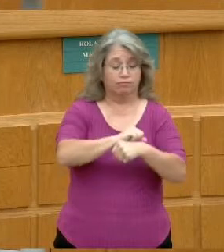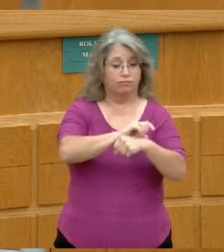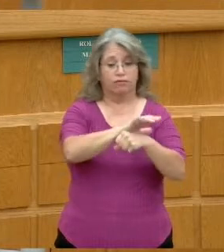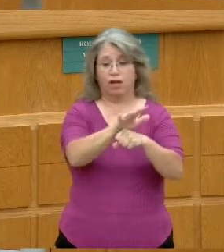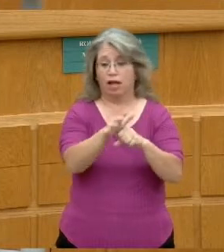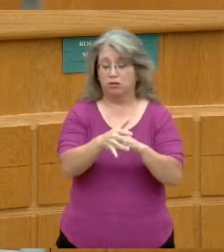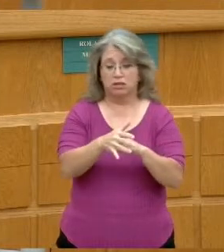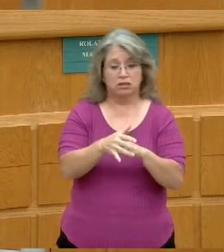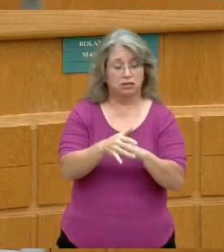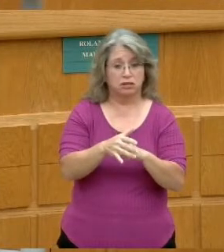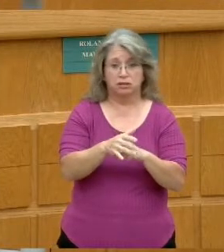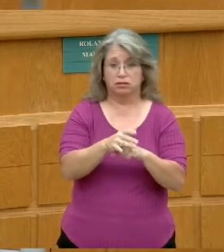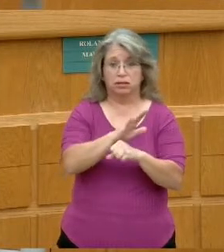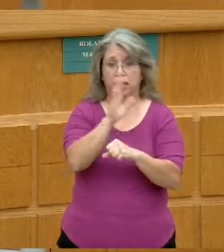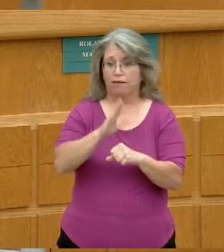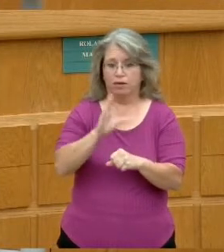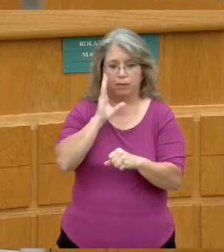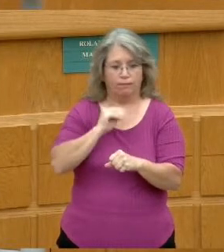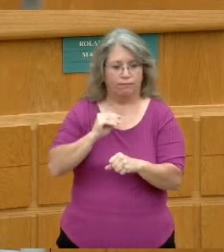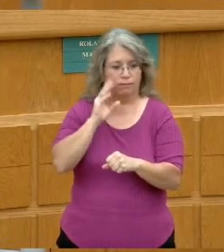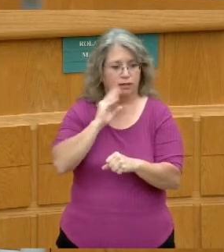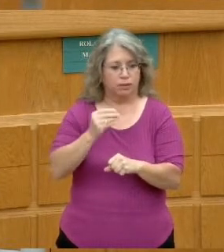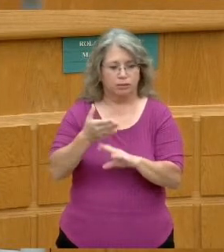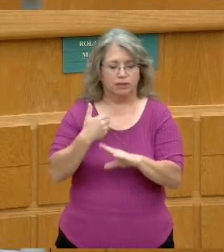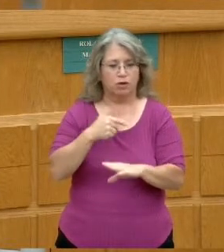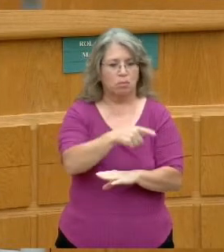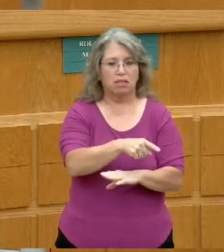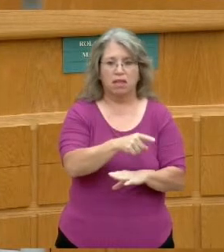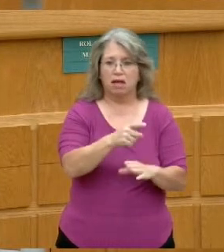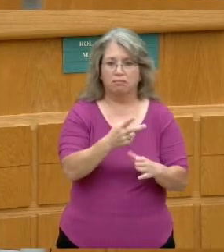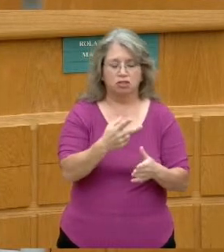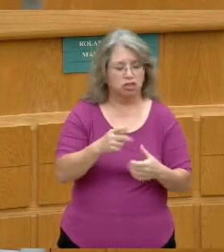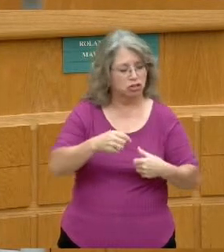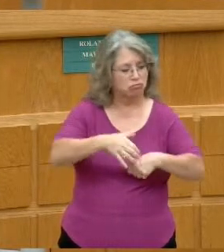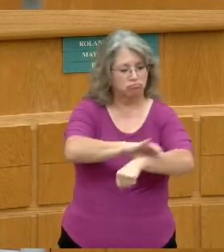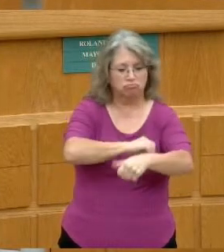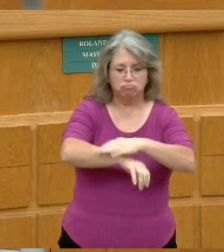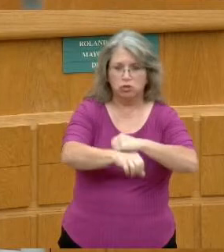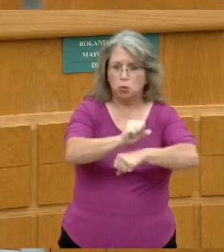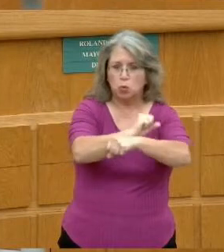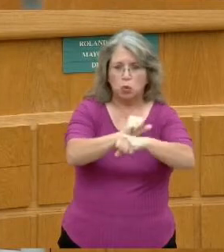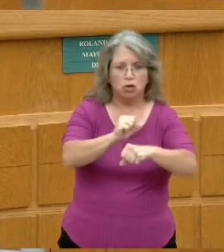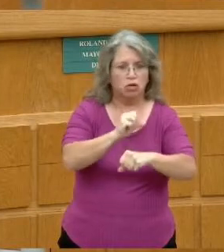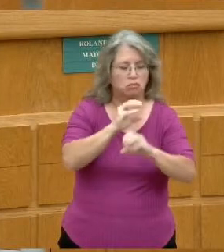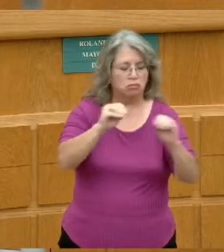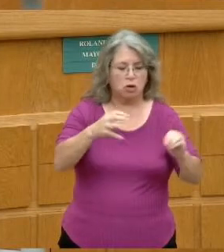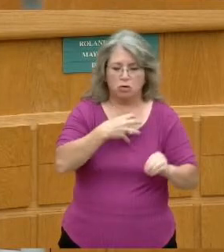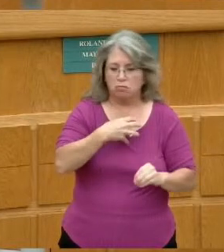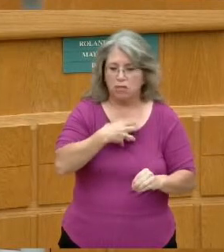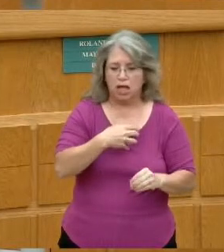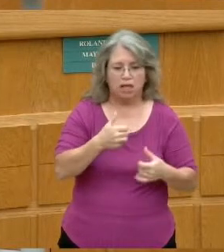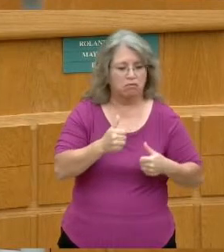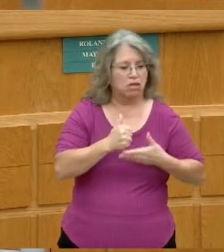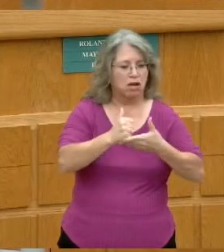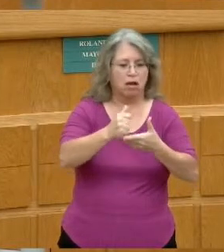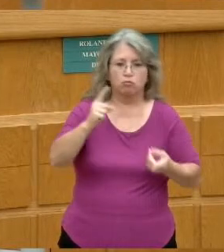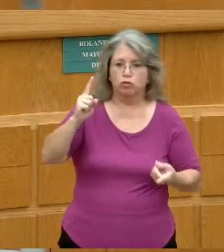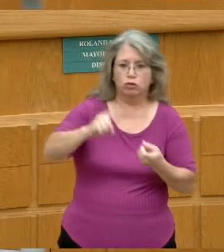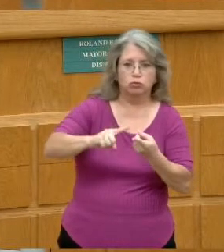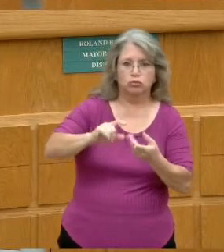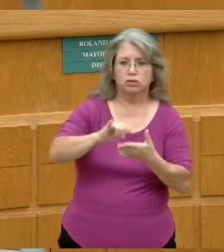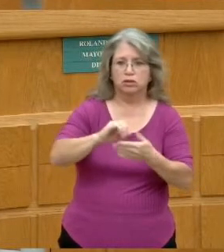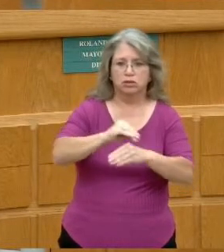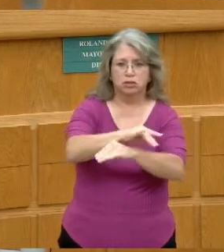without complaining and continue to help to do everything possible to mitigate this virus. Thank you to the